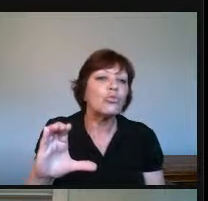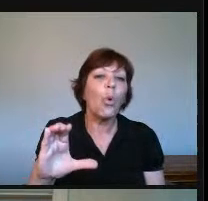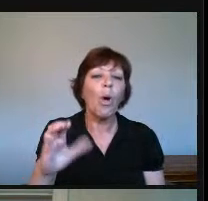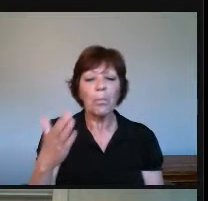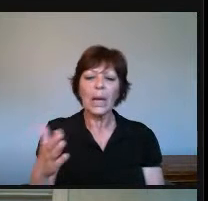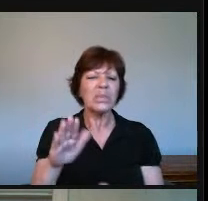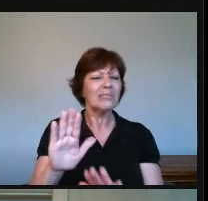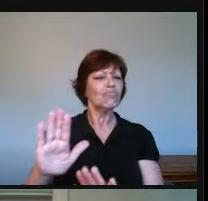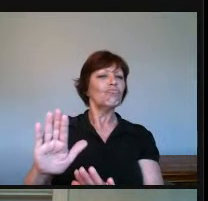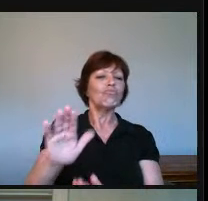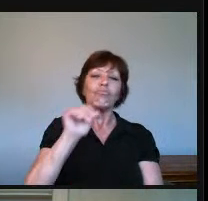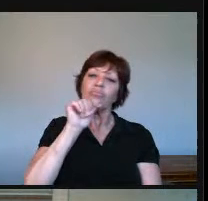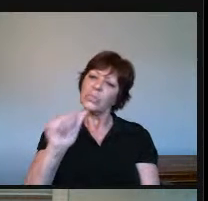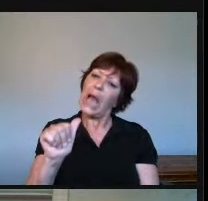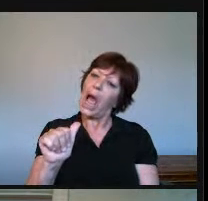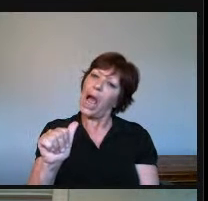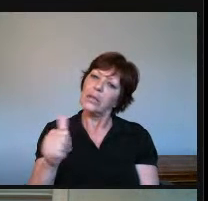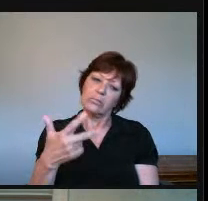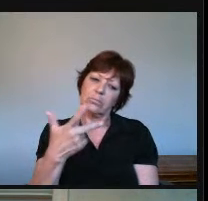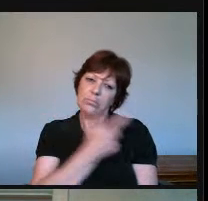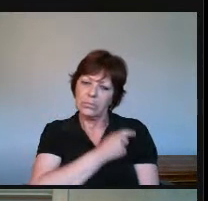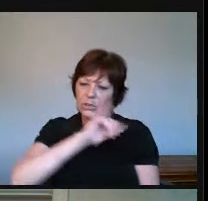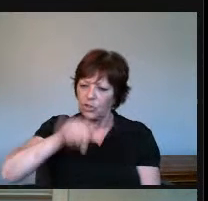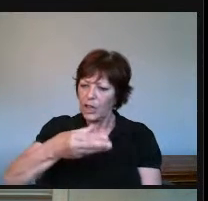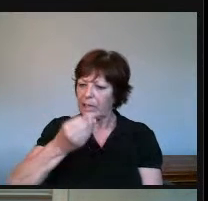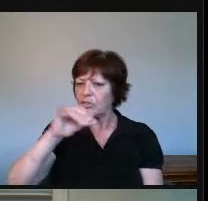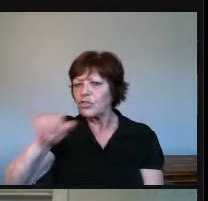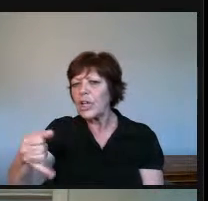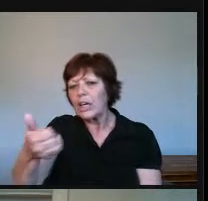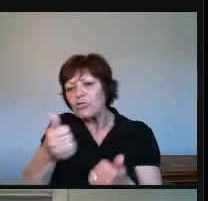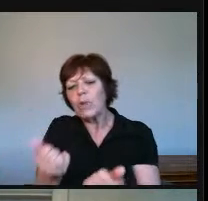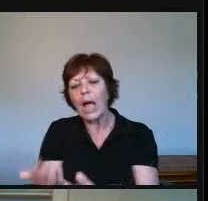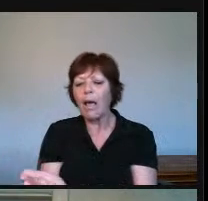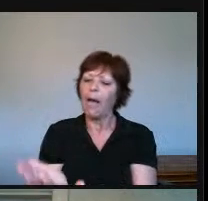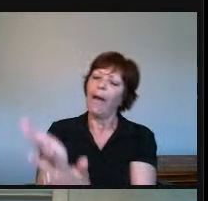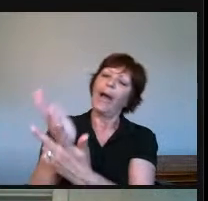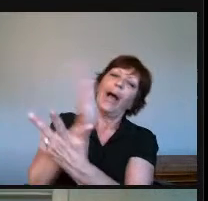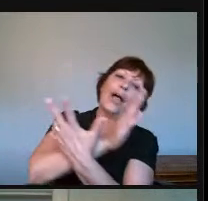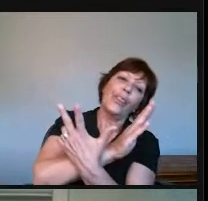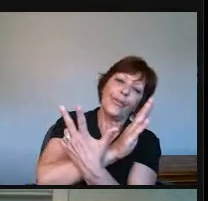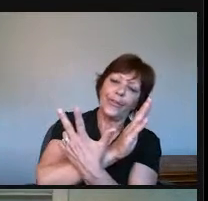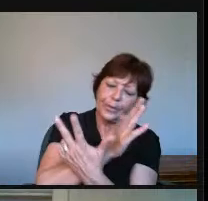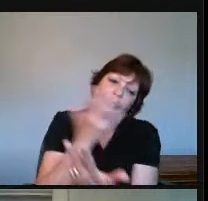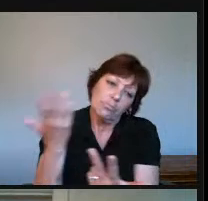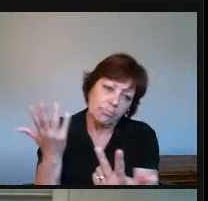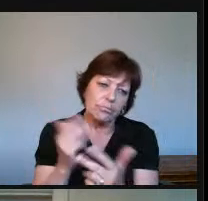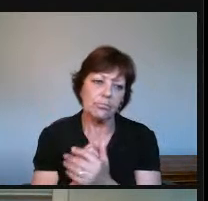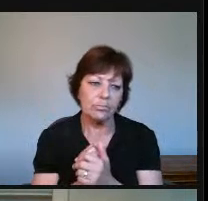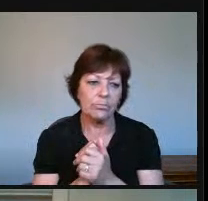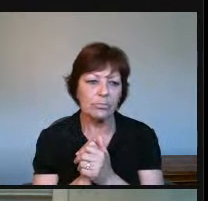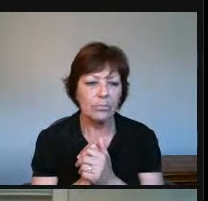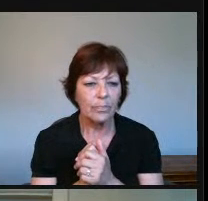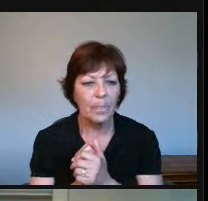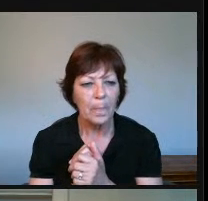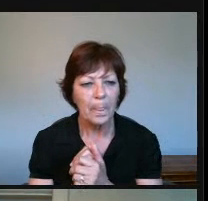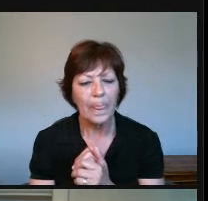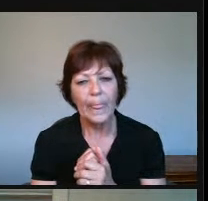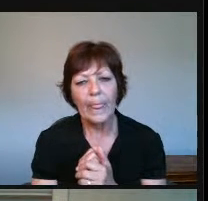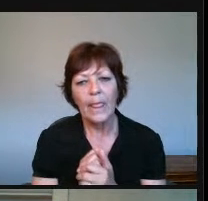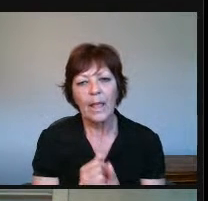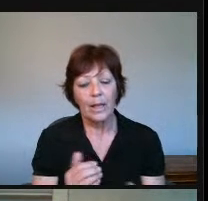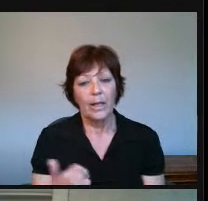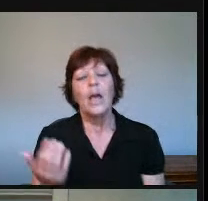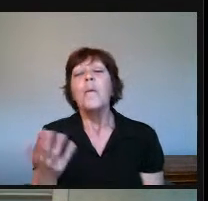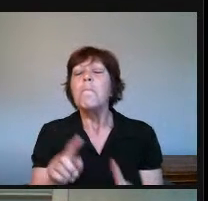certainly something you discuss with your physician, probably should the recommendation would be not take the Johnson & Johnson unless there's no other choice.